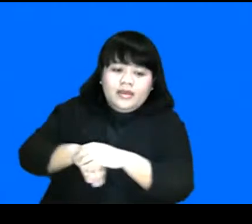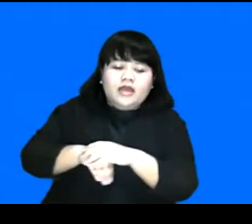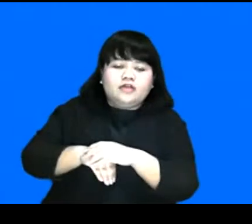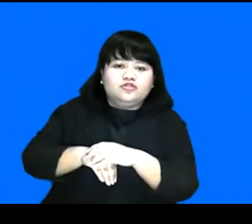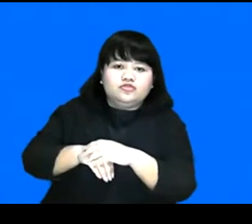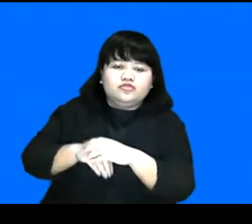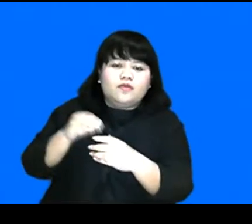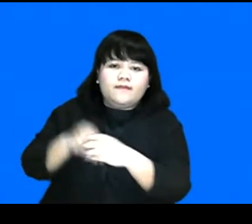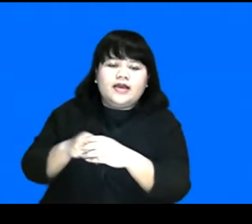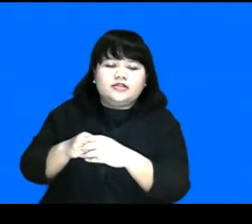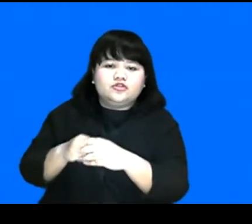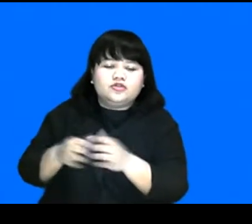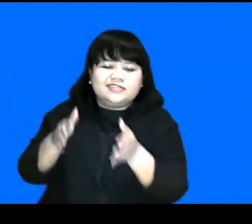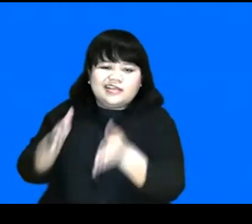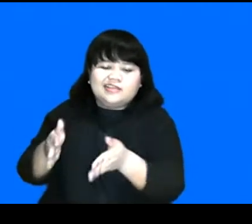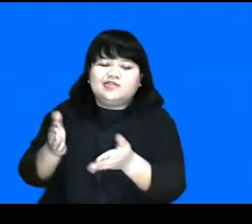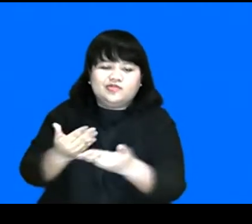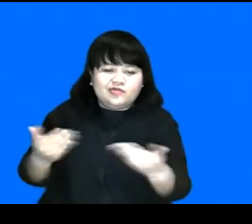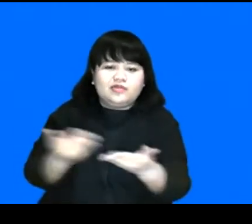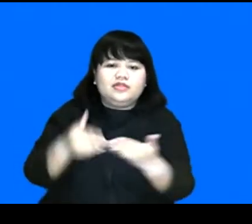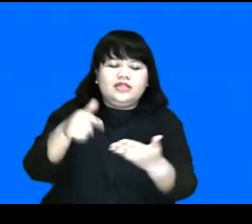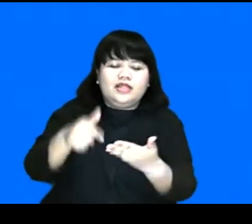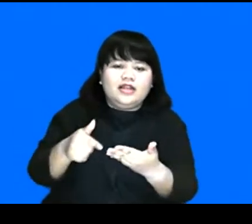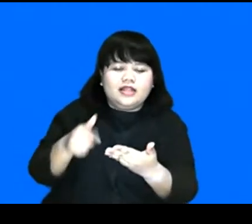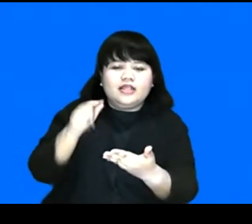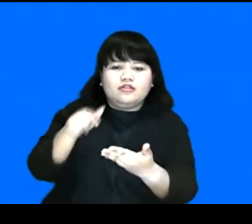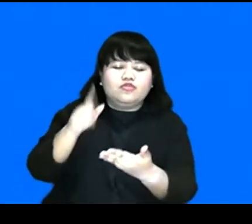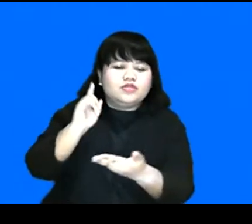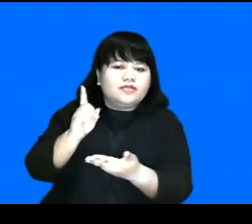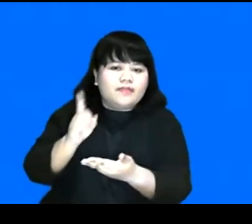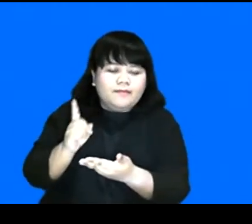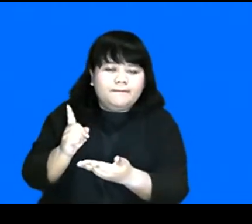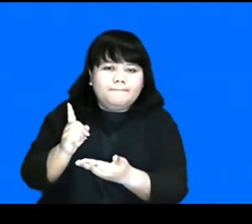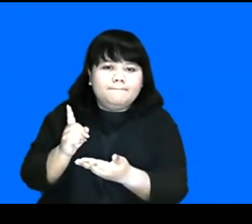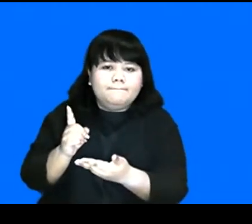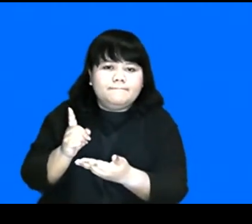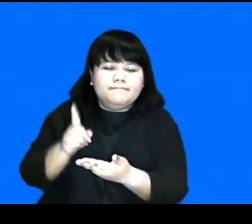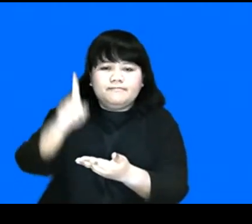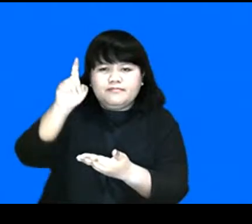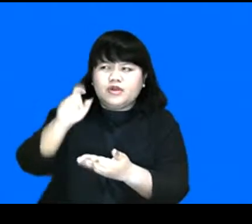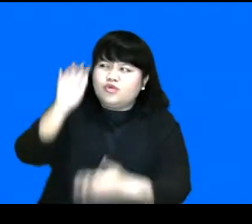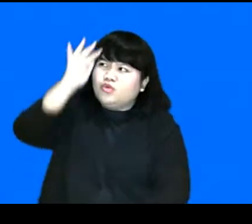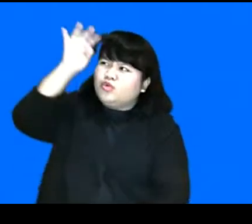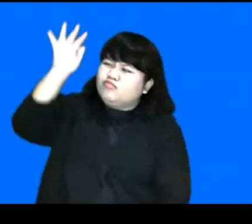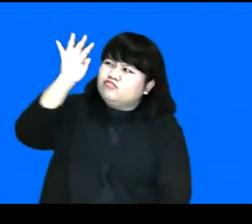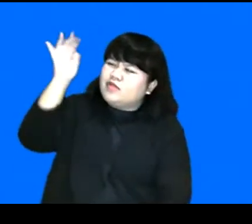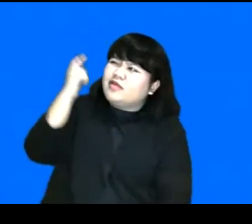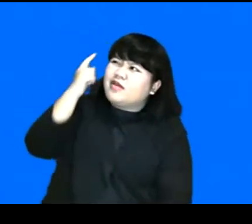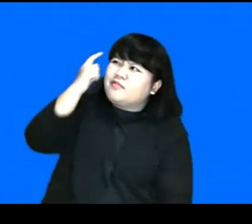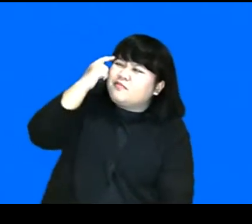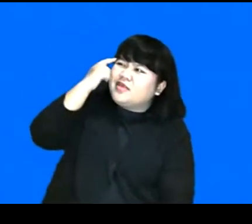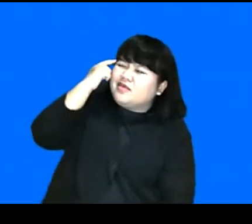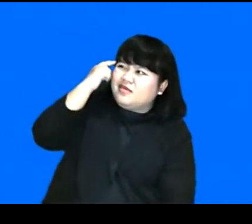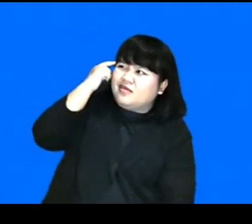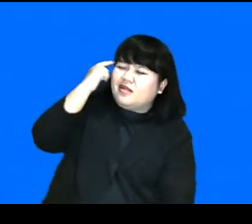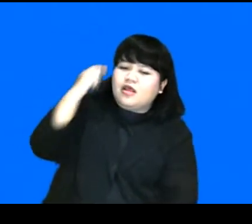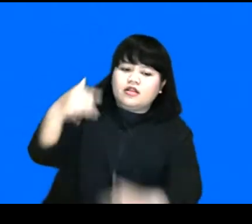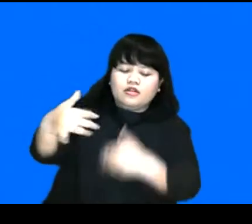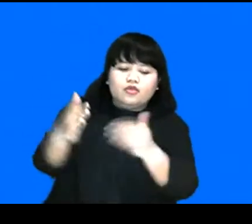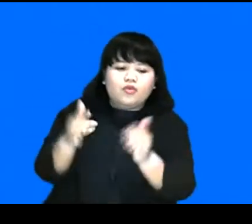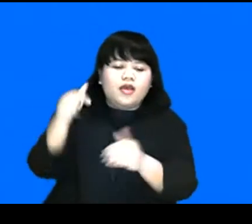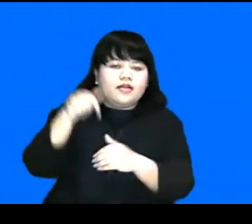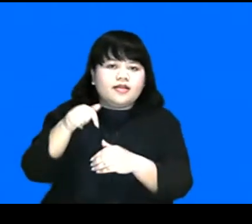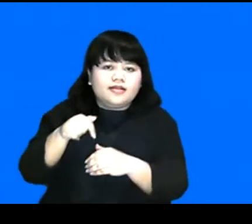be a reimagination, I think, and the women in this room really need to powerfully sit together